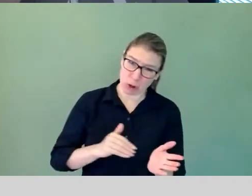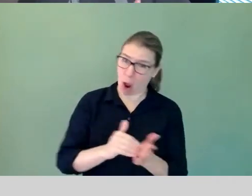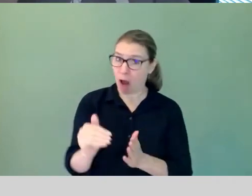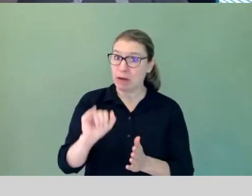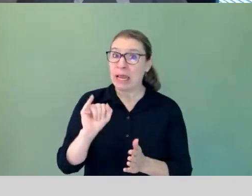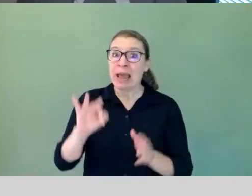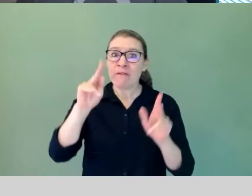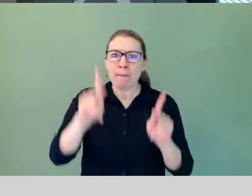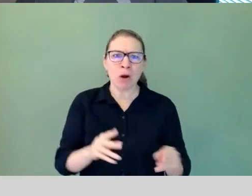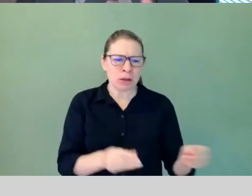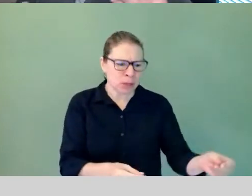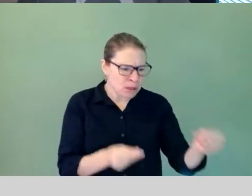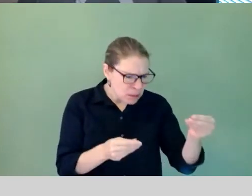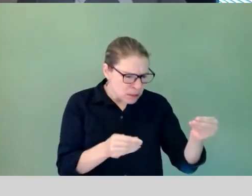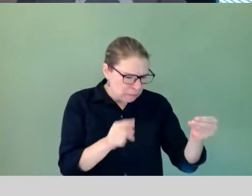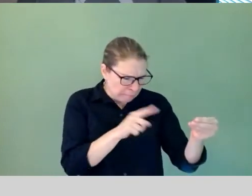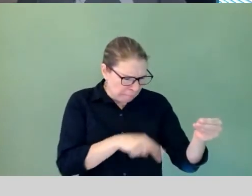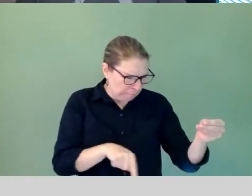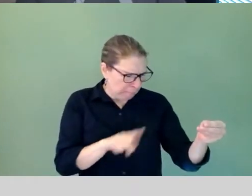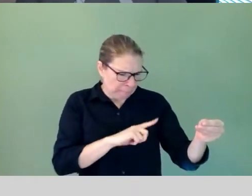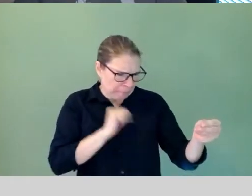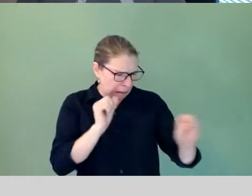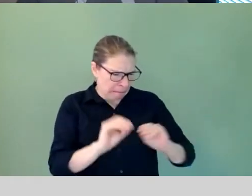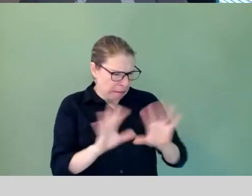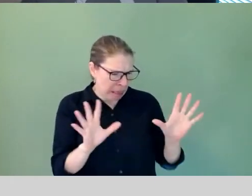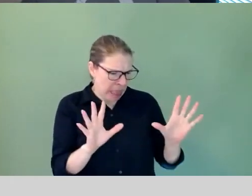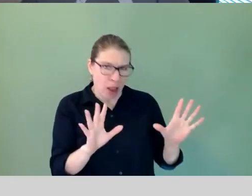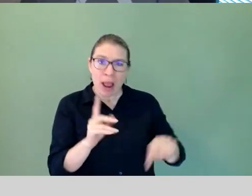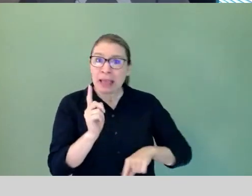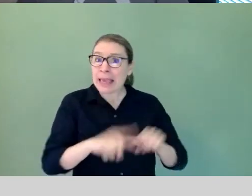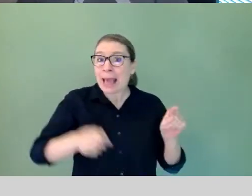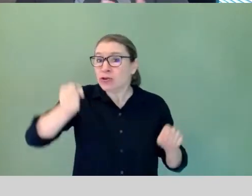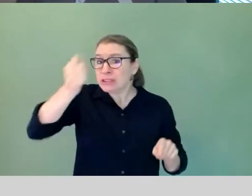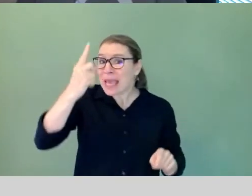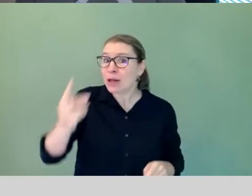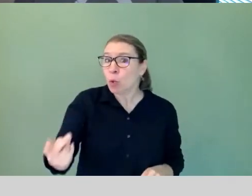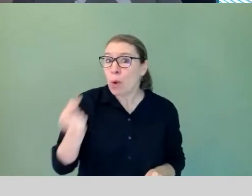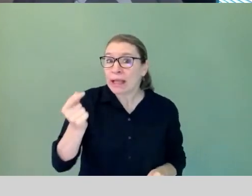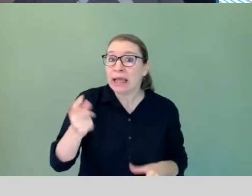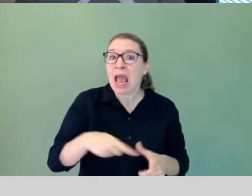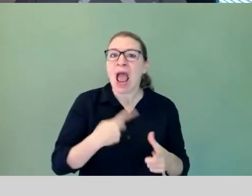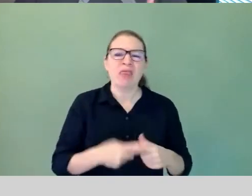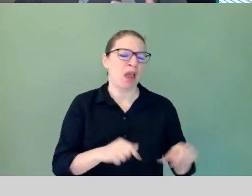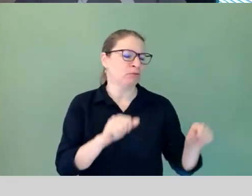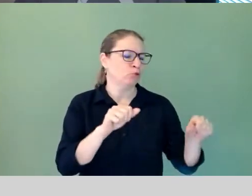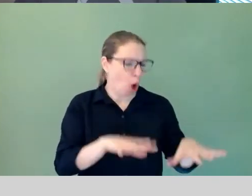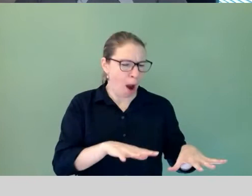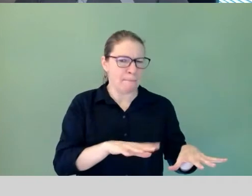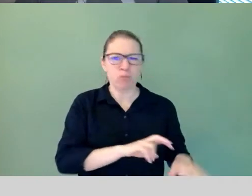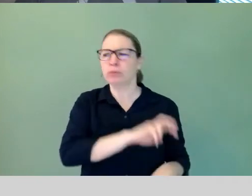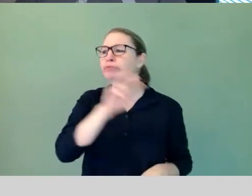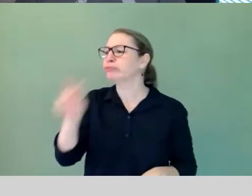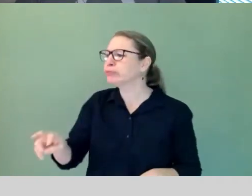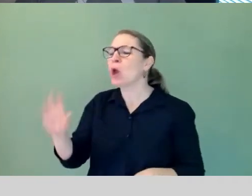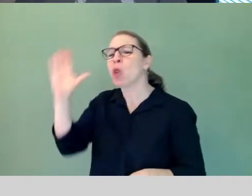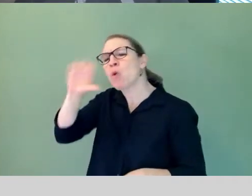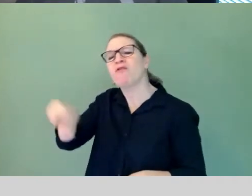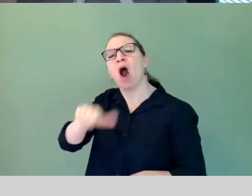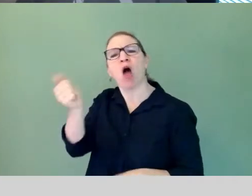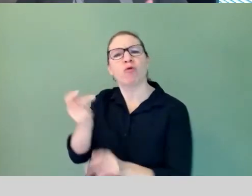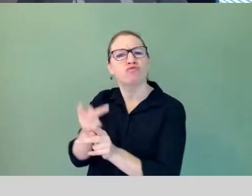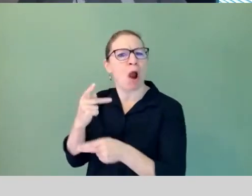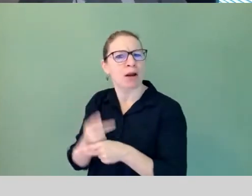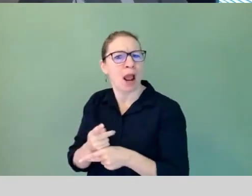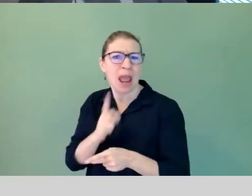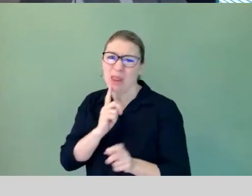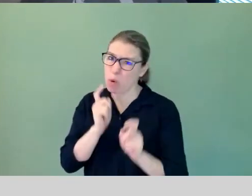project within your project relatively quickly, they will go and find another one. It's a very short amount of time that they will give you the opportunity to figure